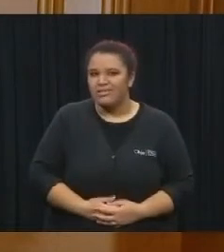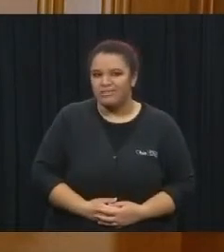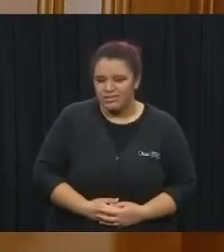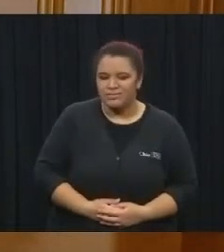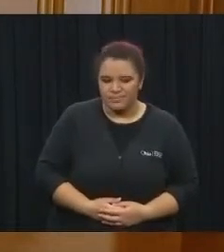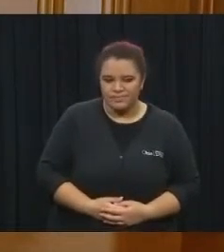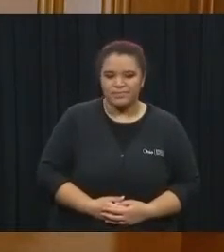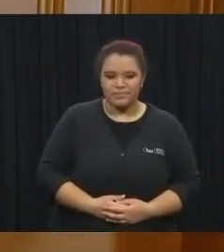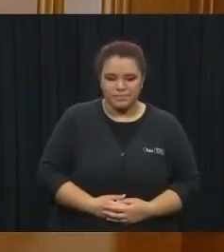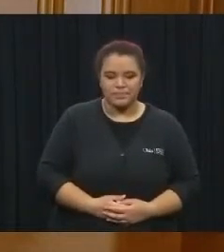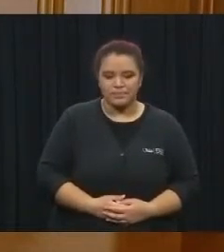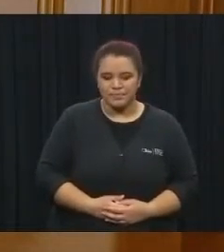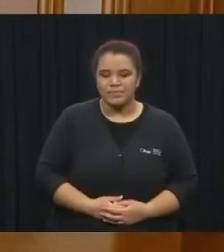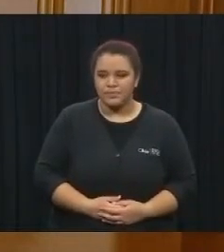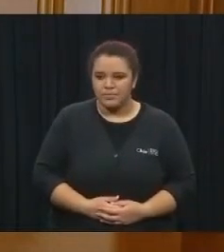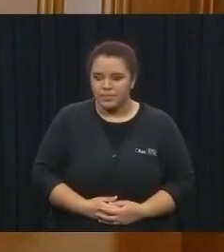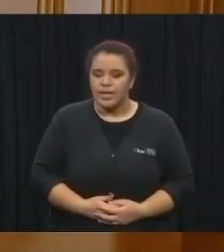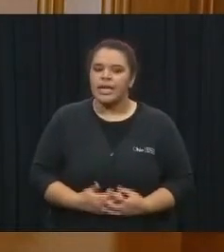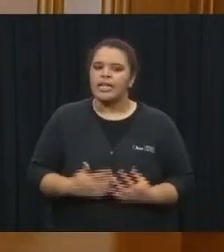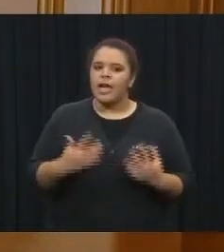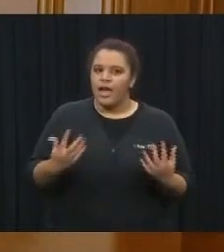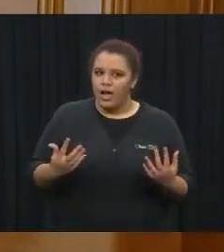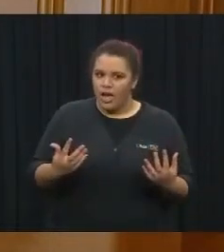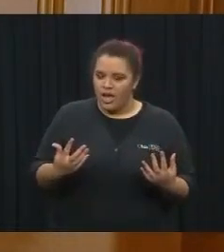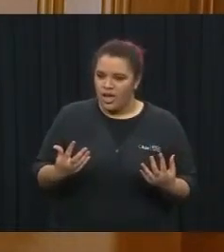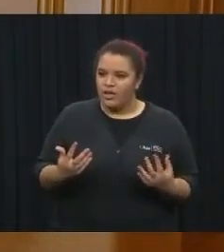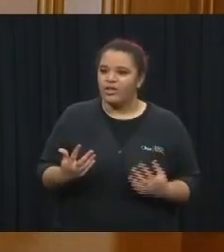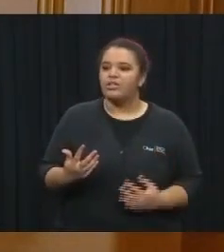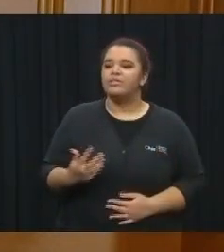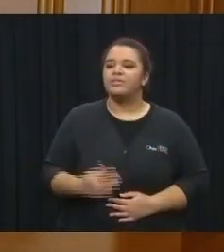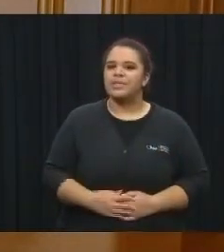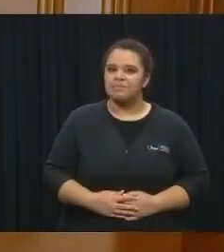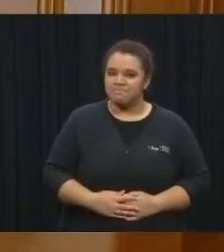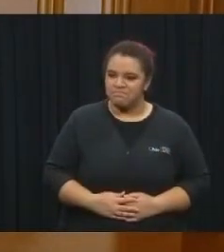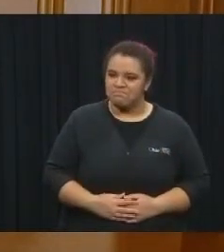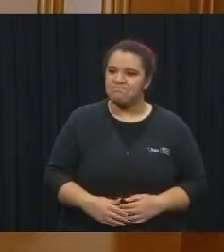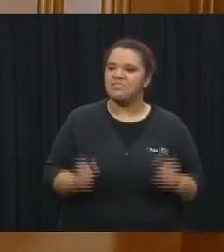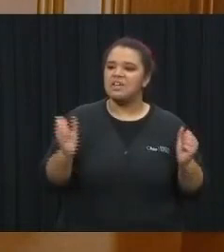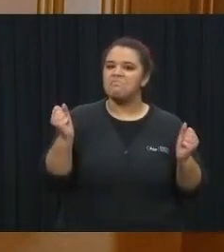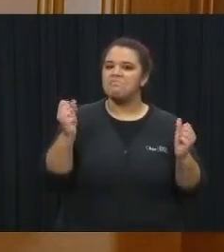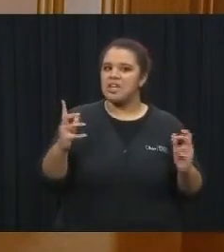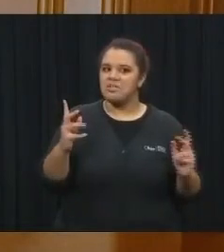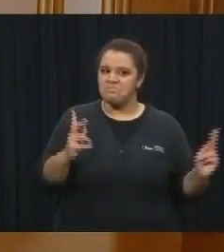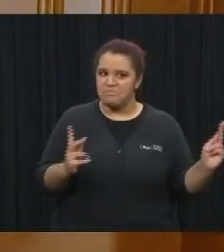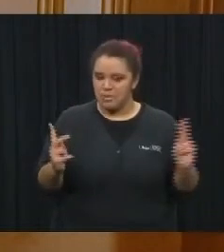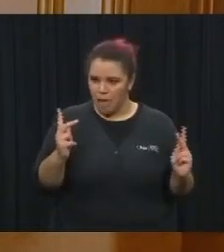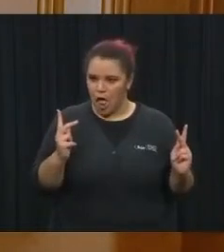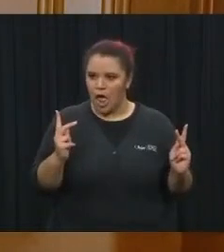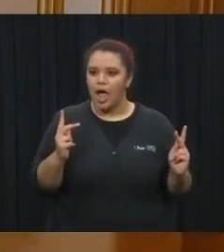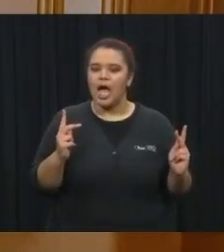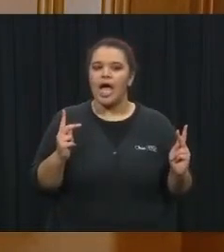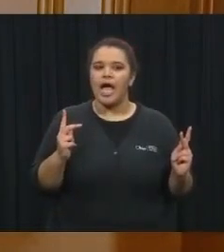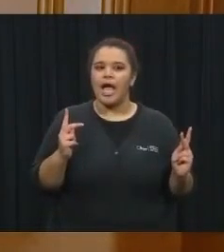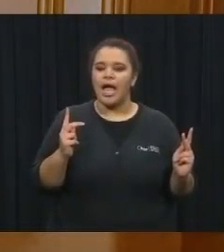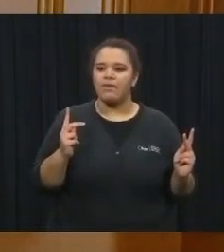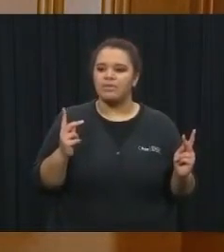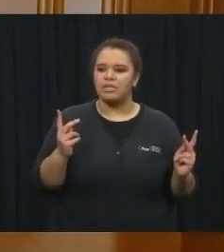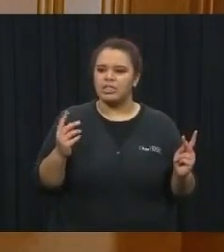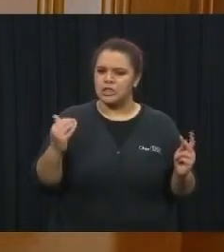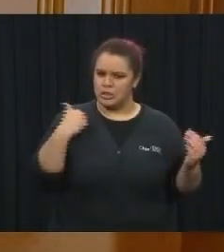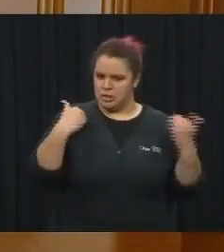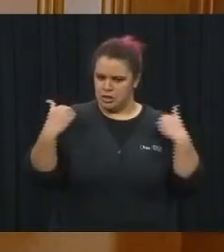it's been made very clear to us by many people that, you know, while we have people